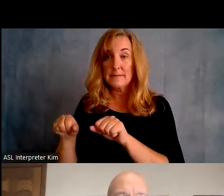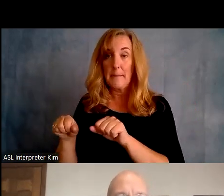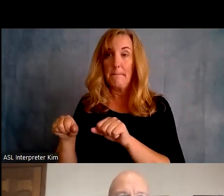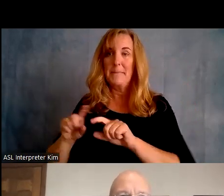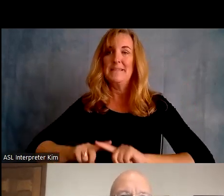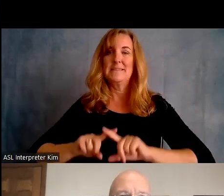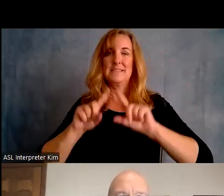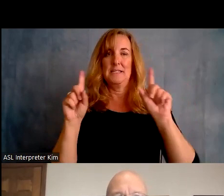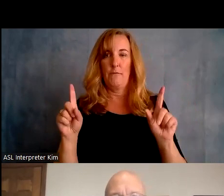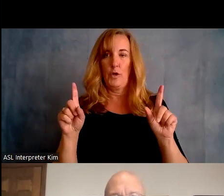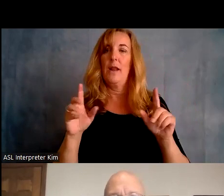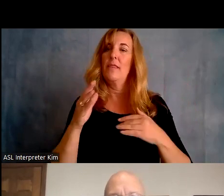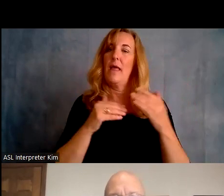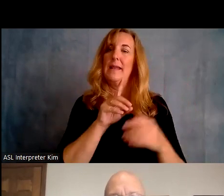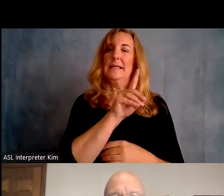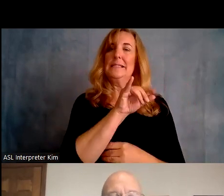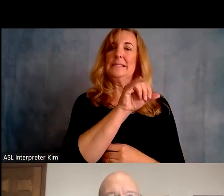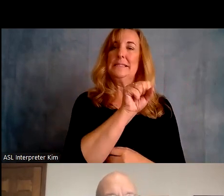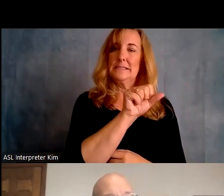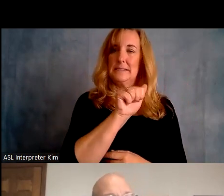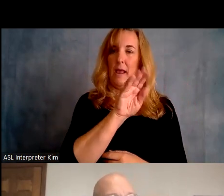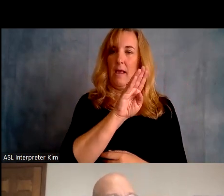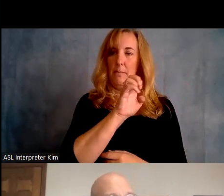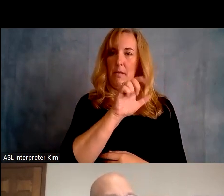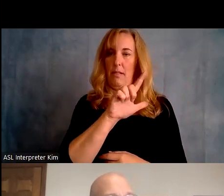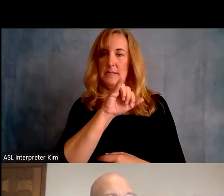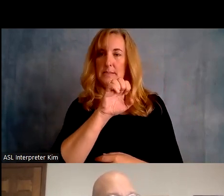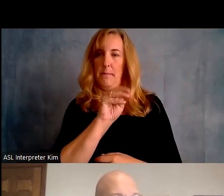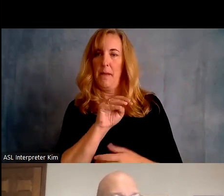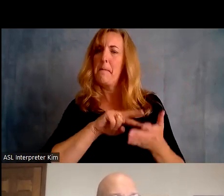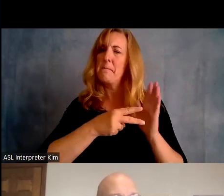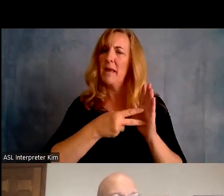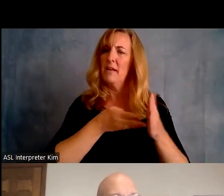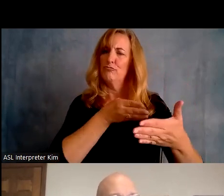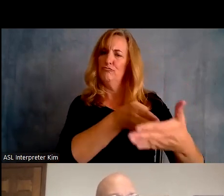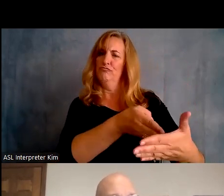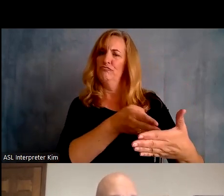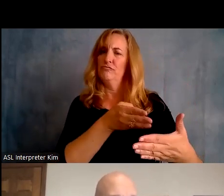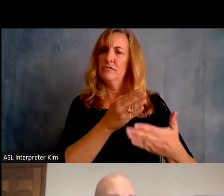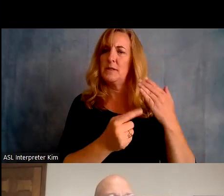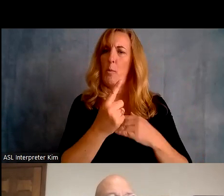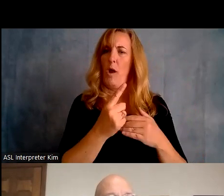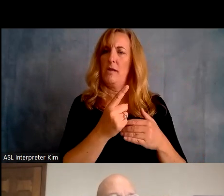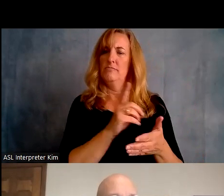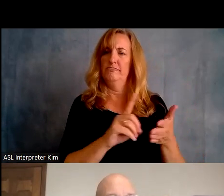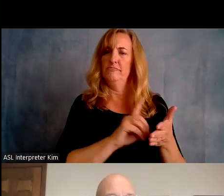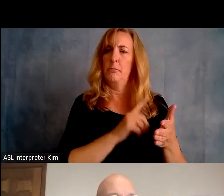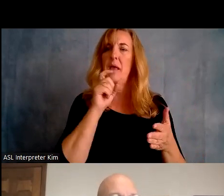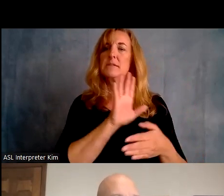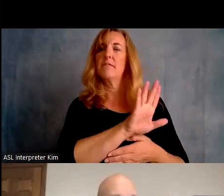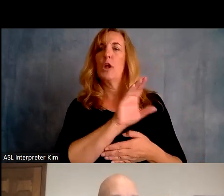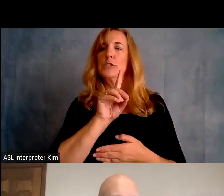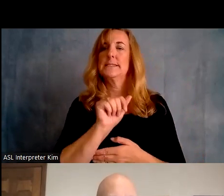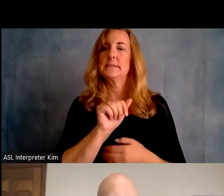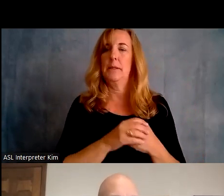disableism. Disableism would be you're prejudiced against somebody because they have a disability that